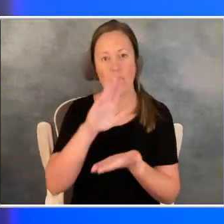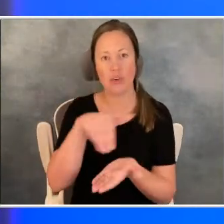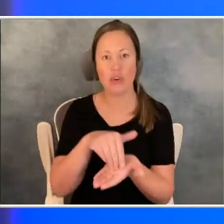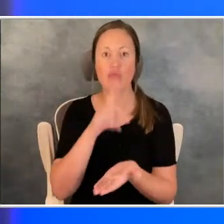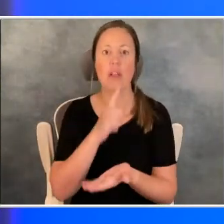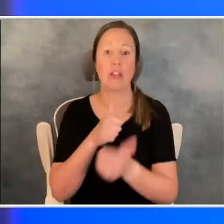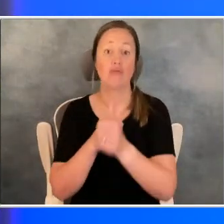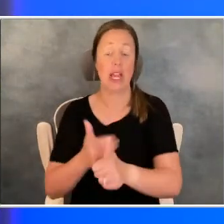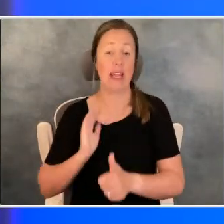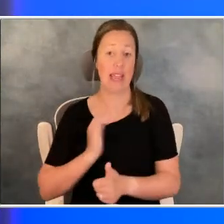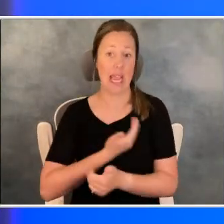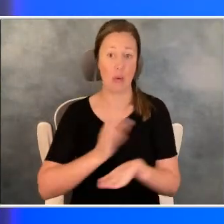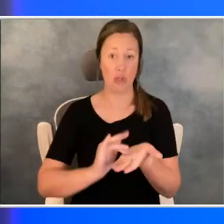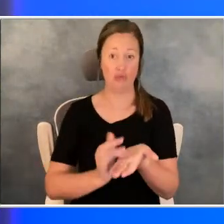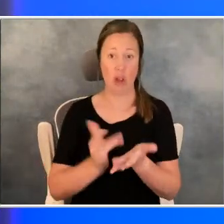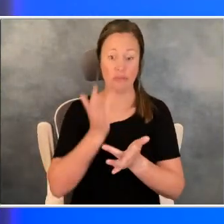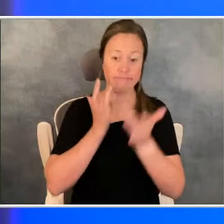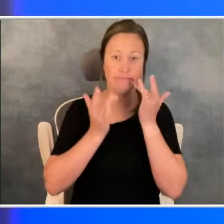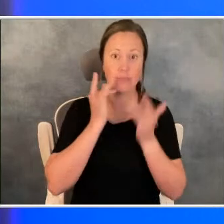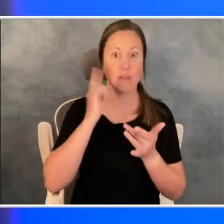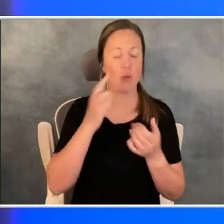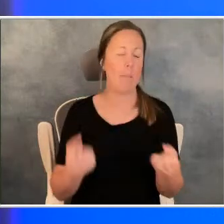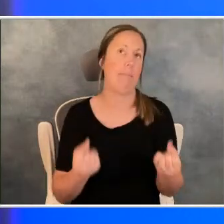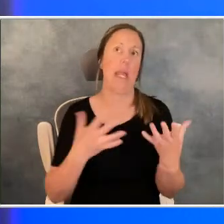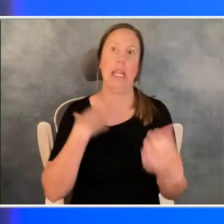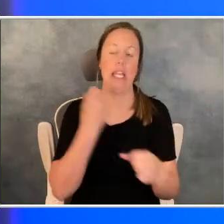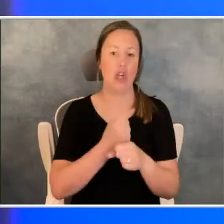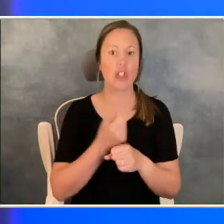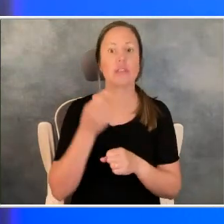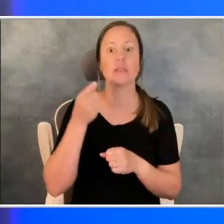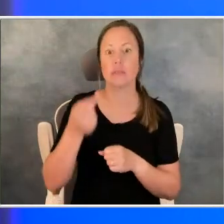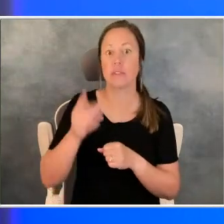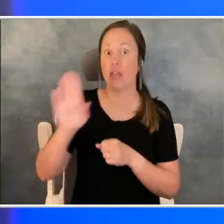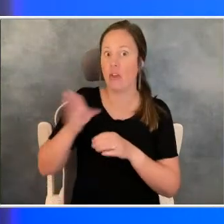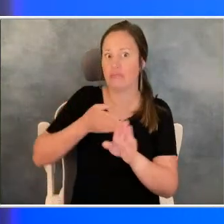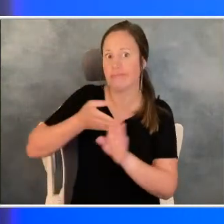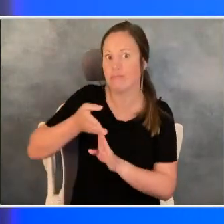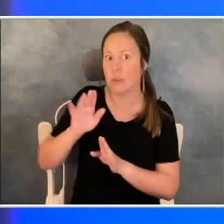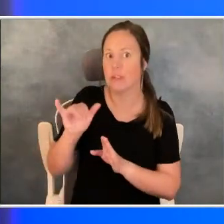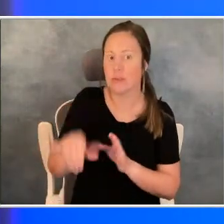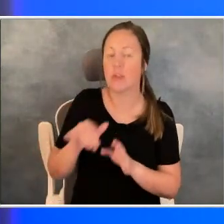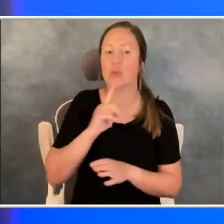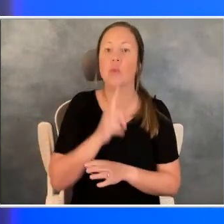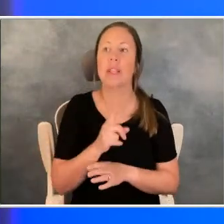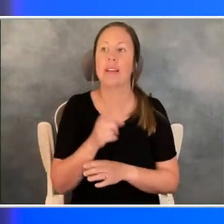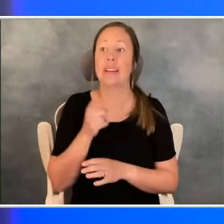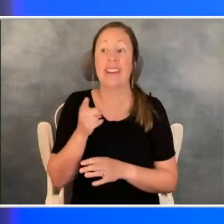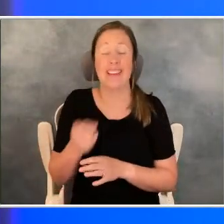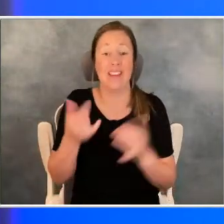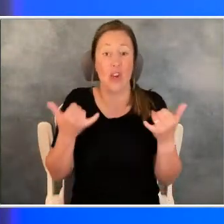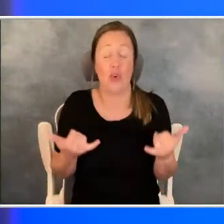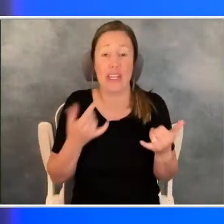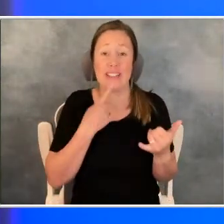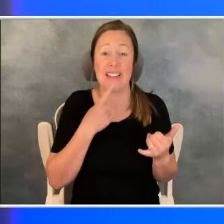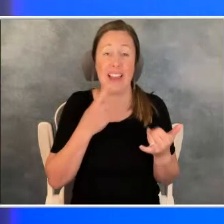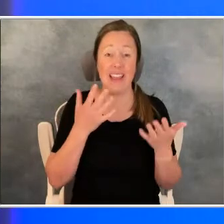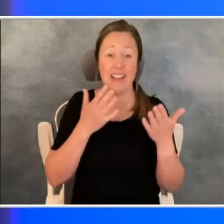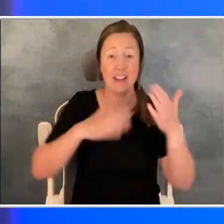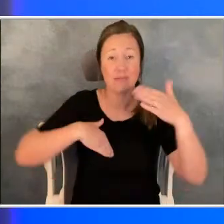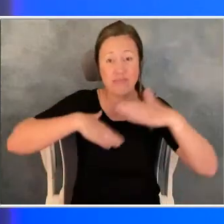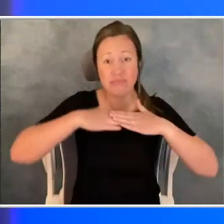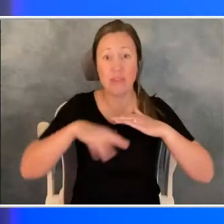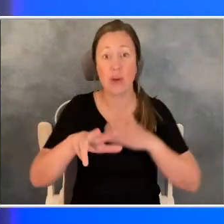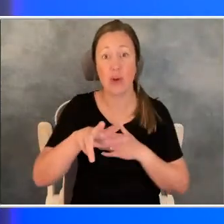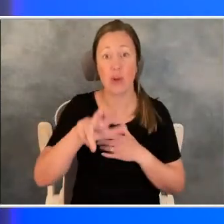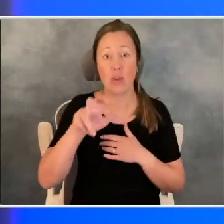for decades. They kind of made a business out of it, and they're currently saying they're all-time high 301 drugs that are on